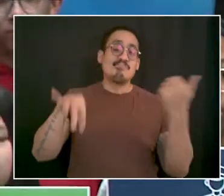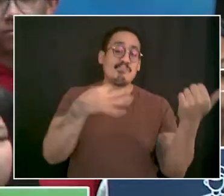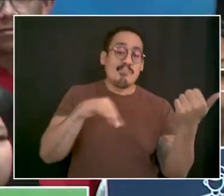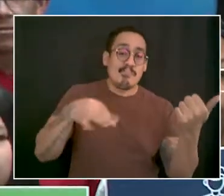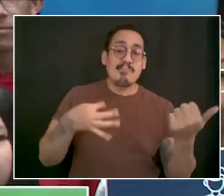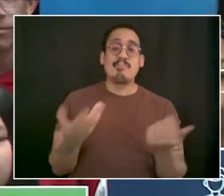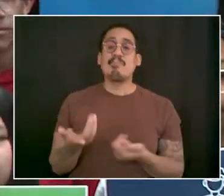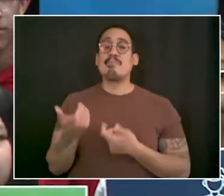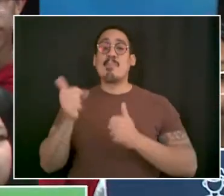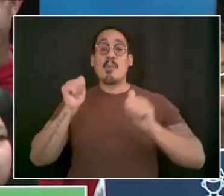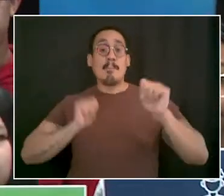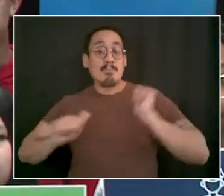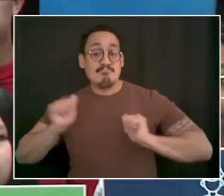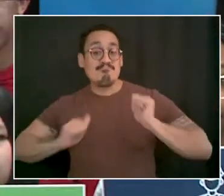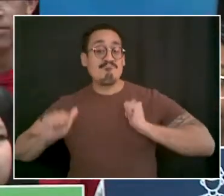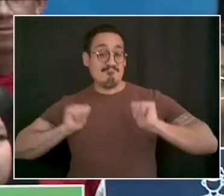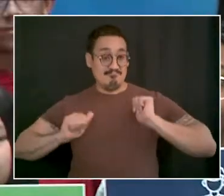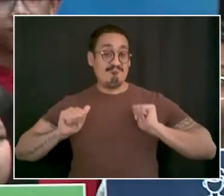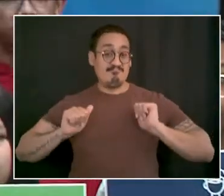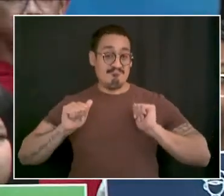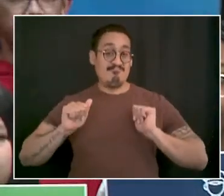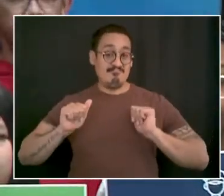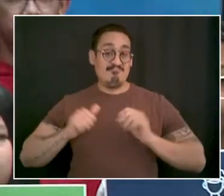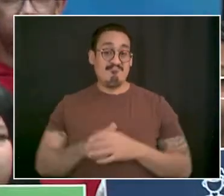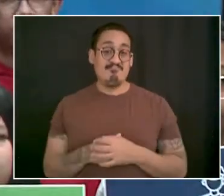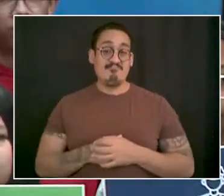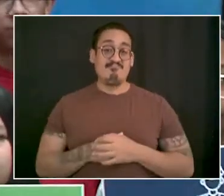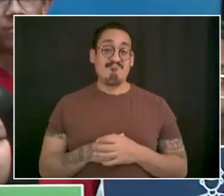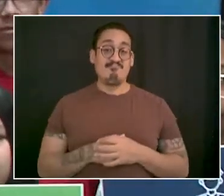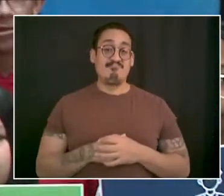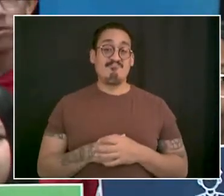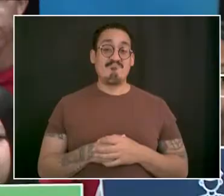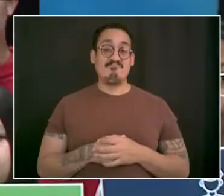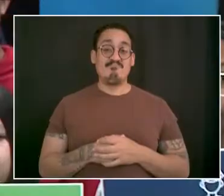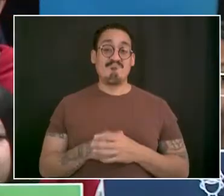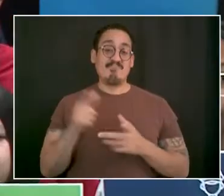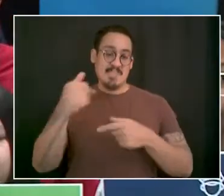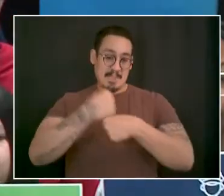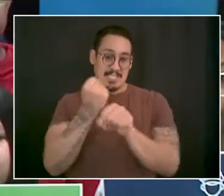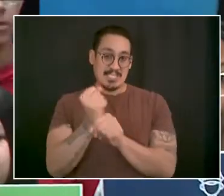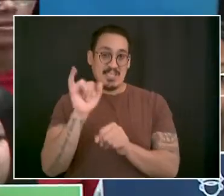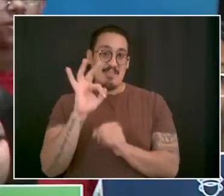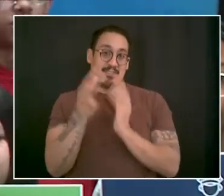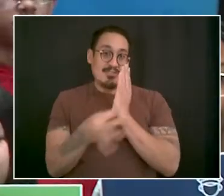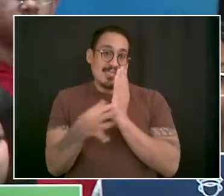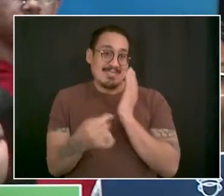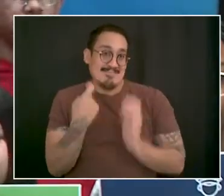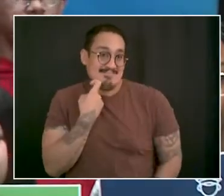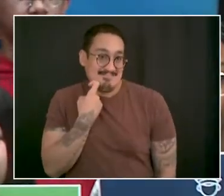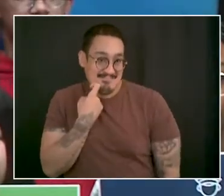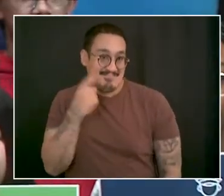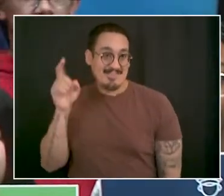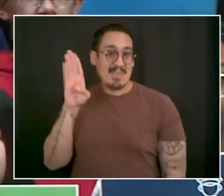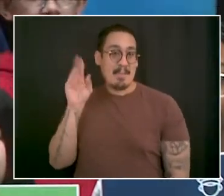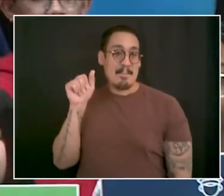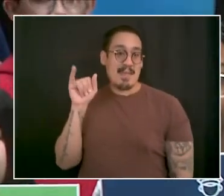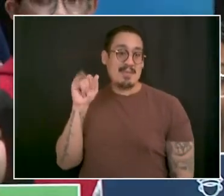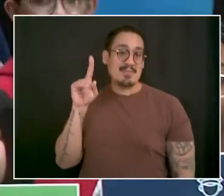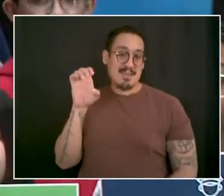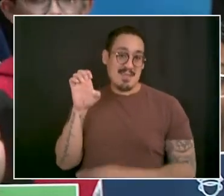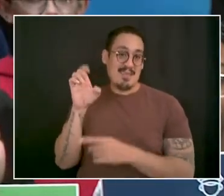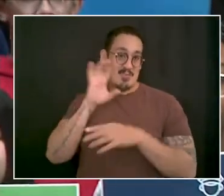or perform in the production of Grease like the students here at Bayside High will be doing